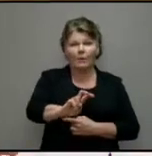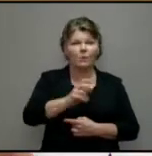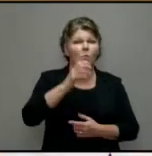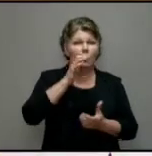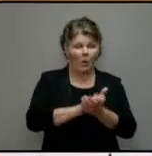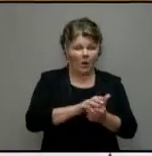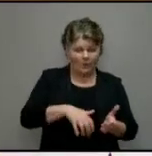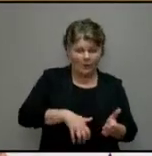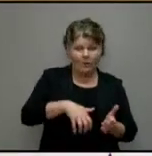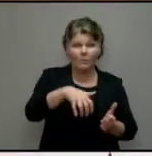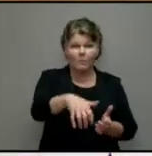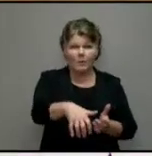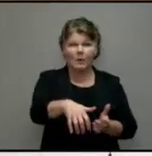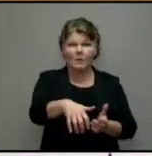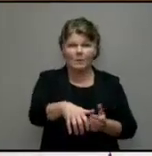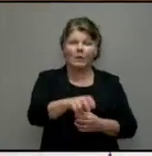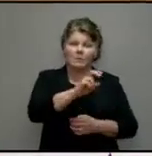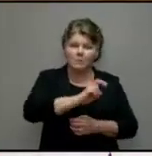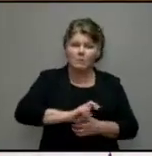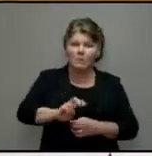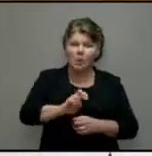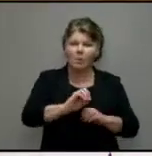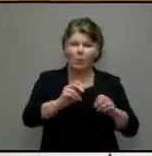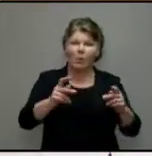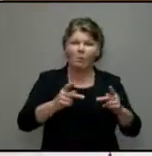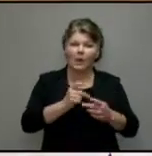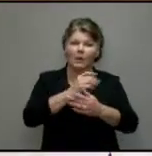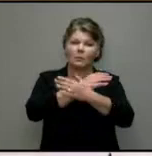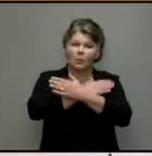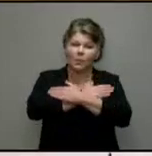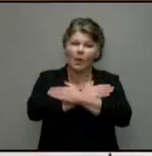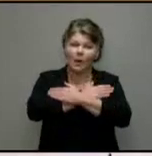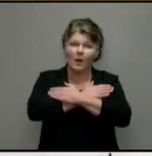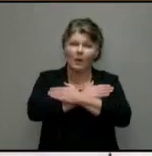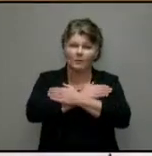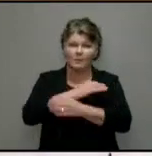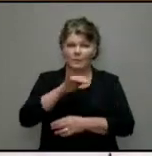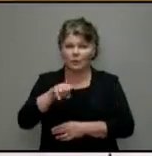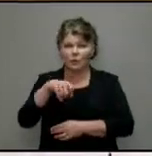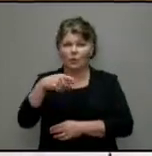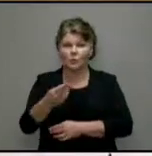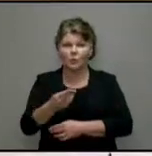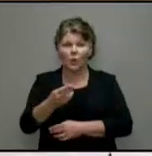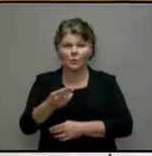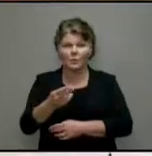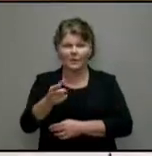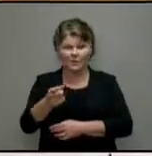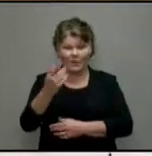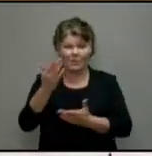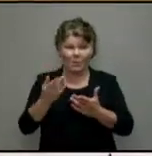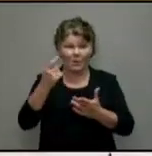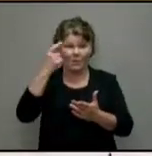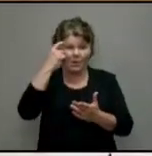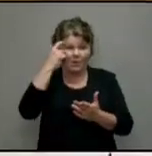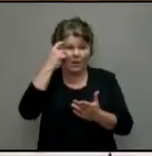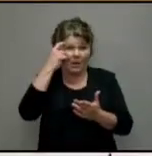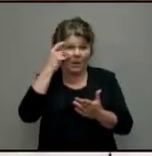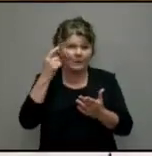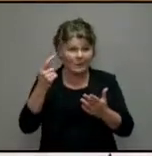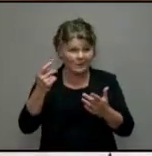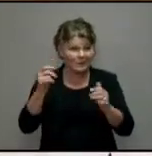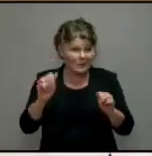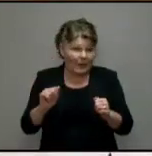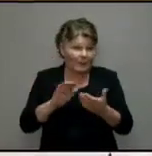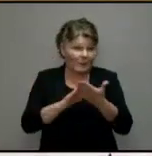no place to rest, and all of those visitors, Joseph was probably wondering if anything could get worse. And it